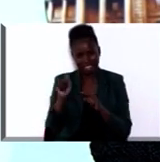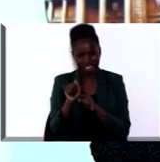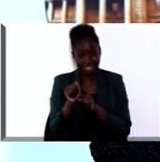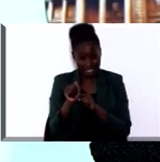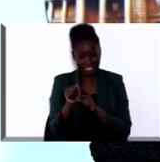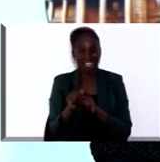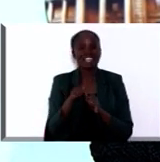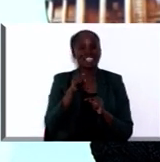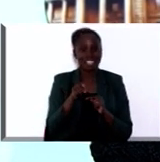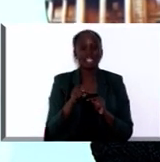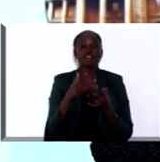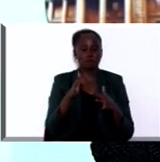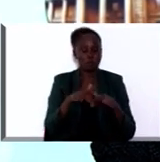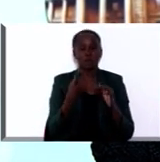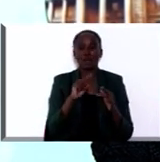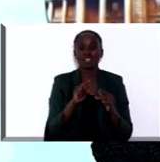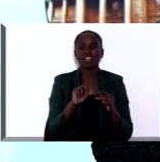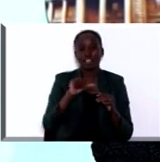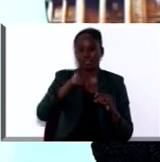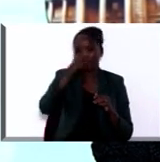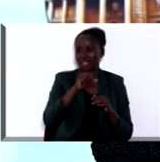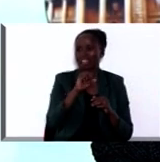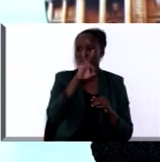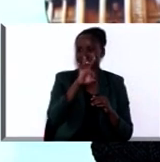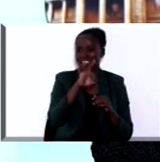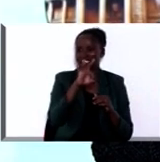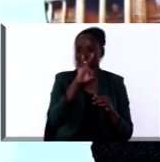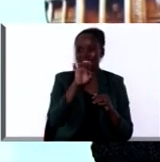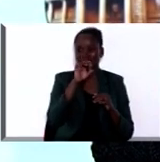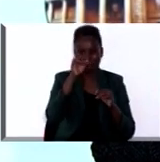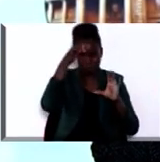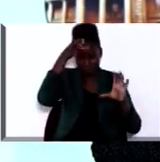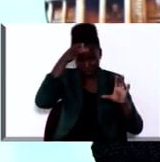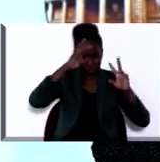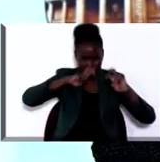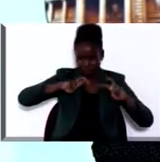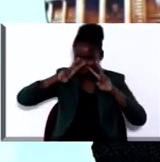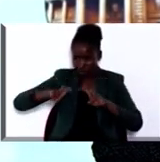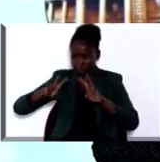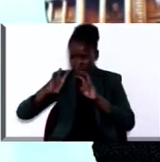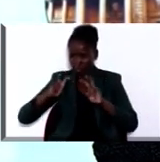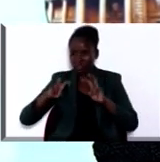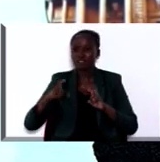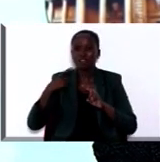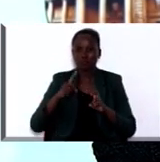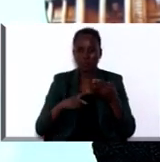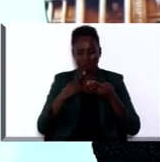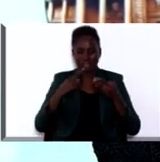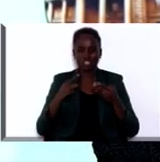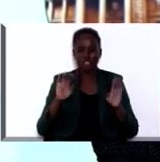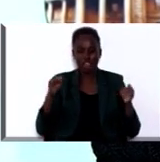who did the first 3D printed inner ear transplant, cutting edge operation in the whole world.